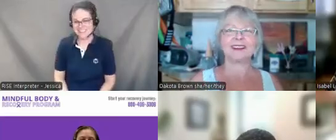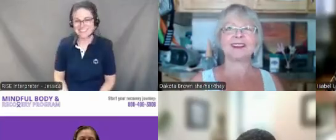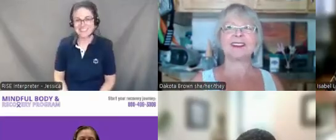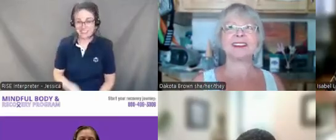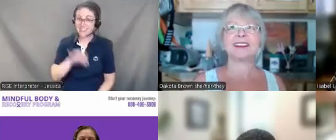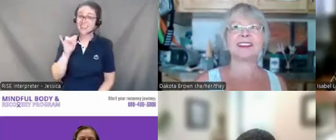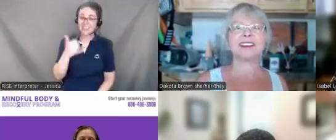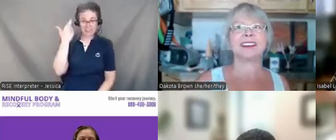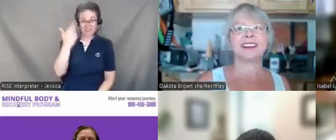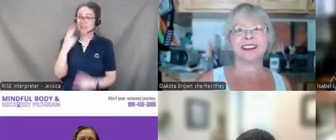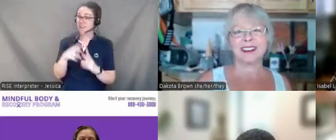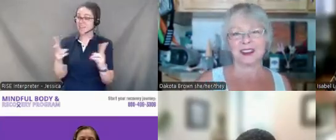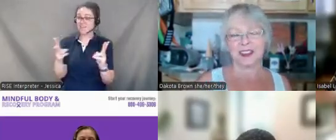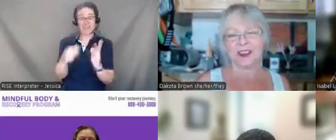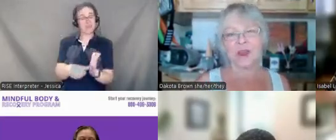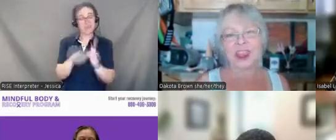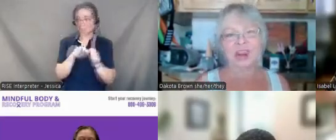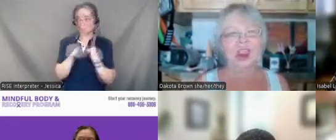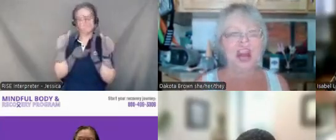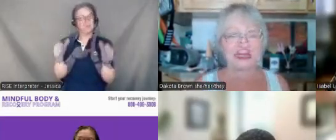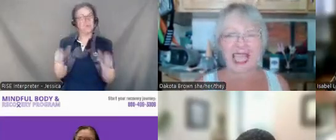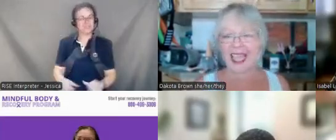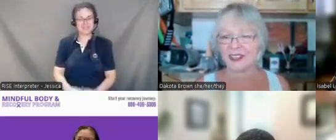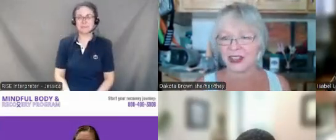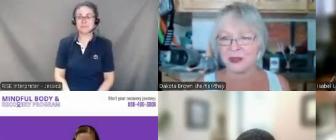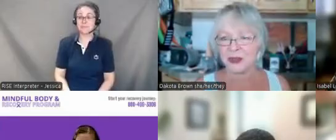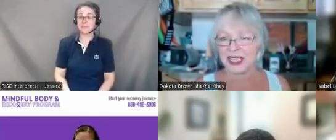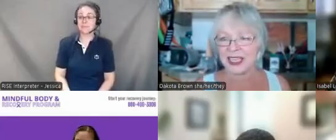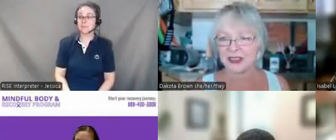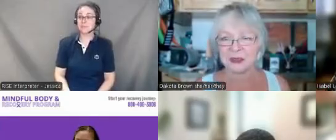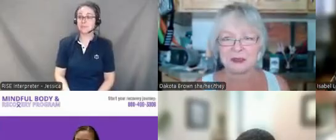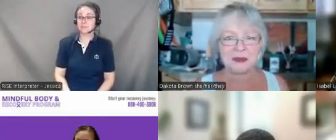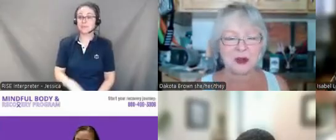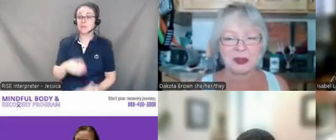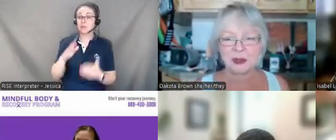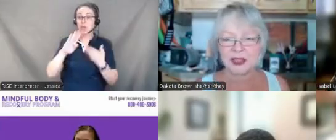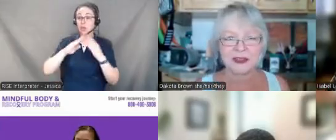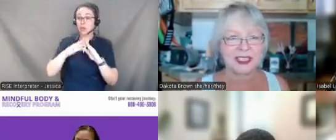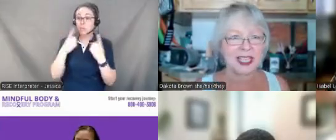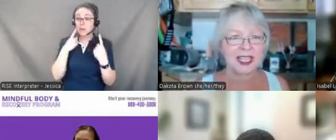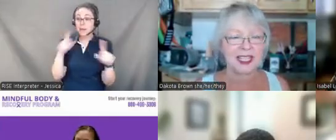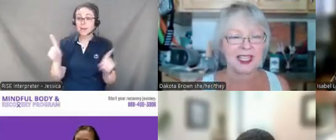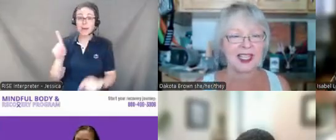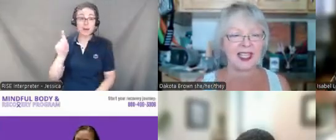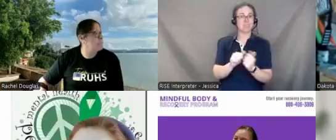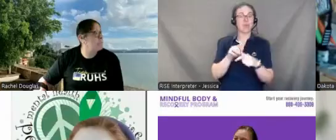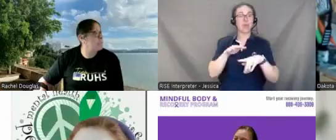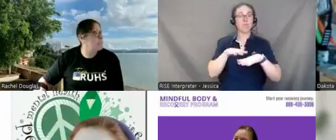why I said very impressed. You did a wonderful job. Oh, thank you. Who else has a community announcement before we break for the